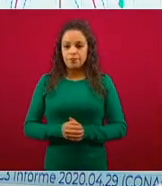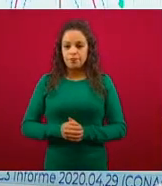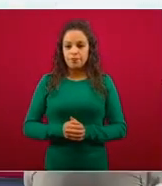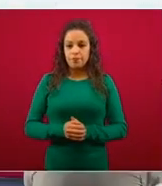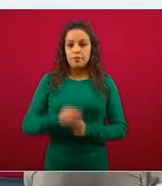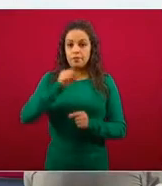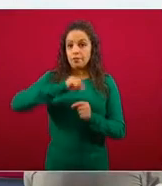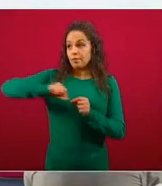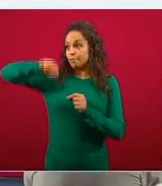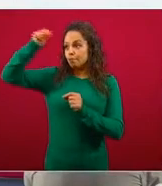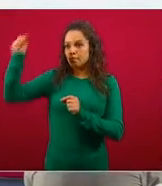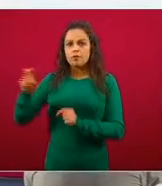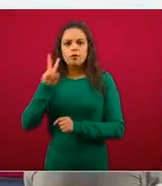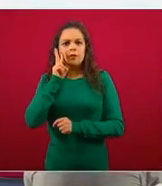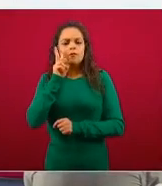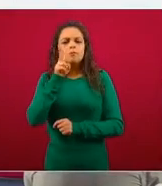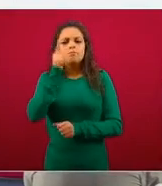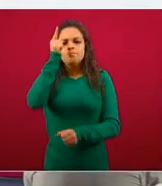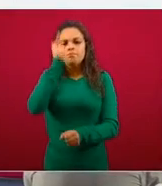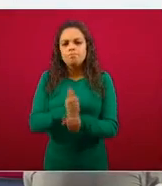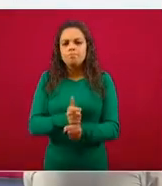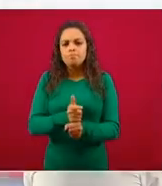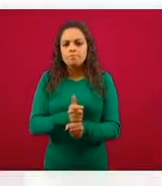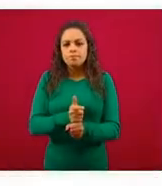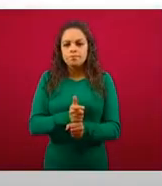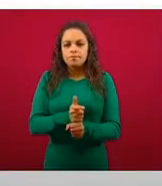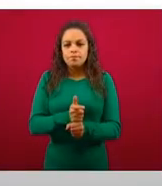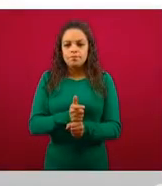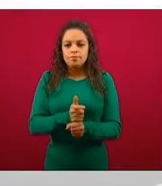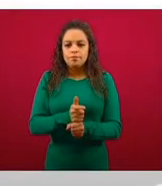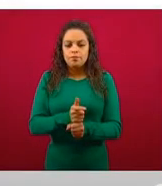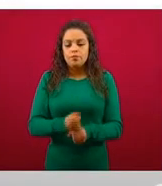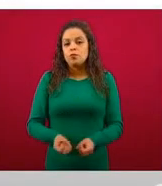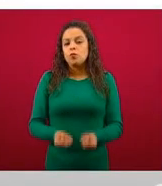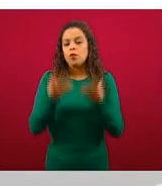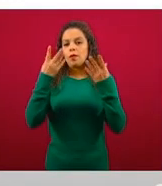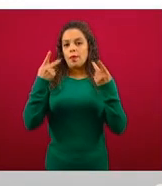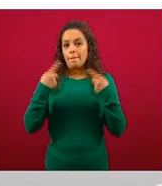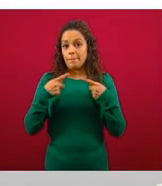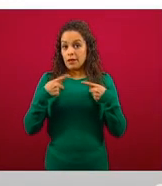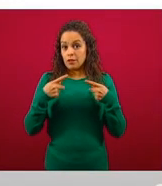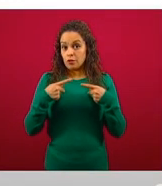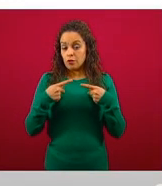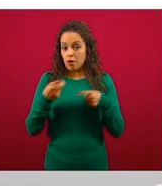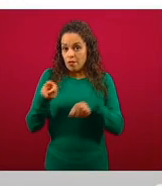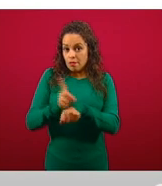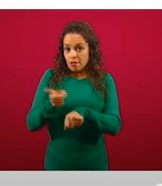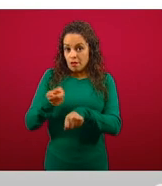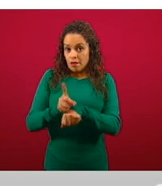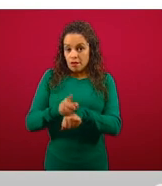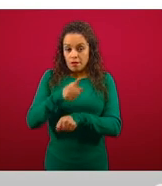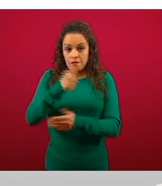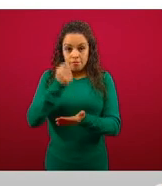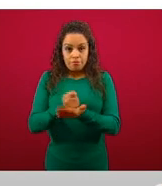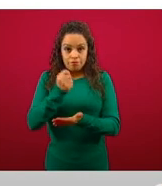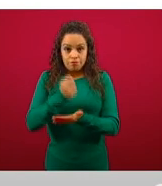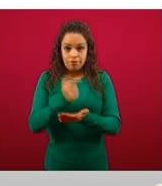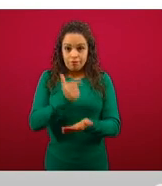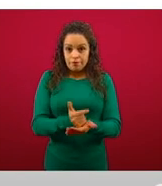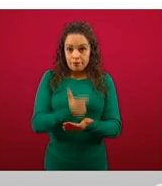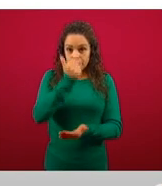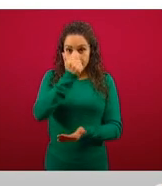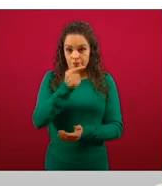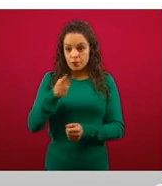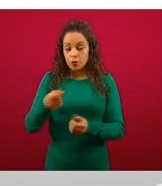us is that it shows us how many people each day are in the ICU.